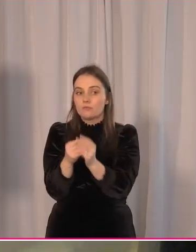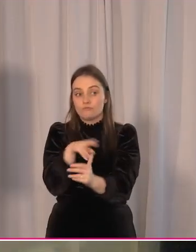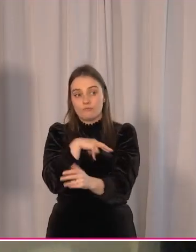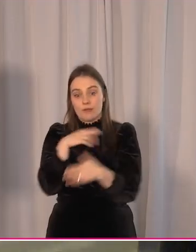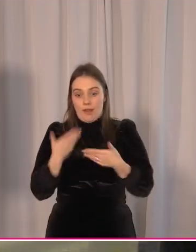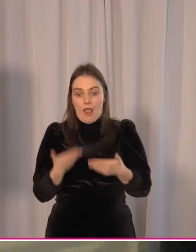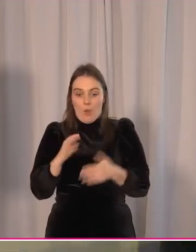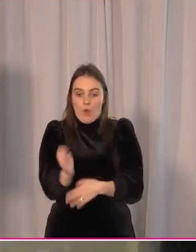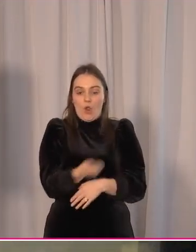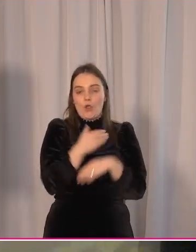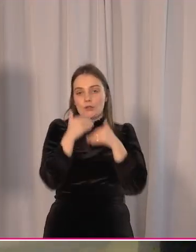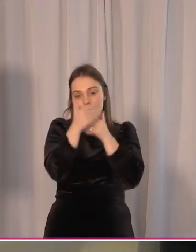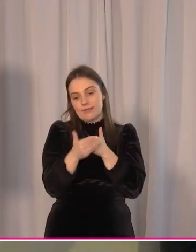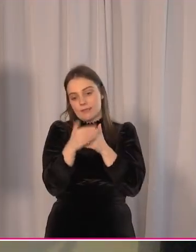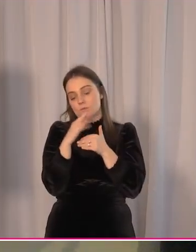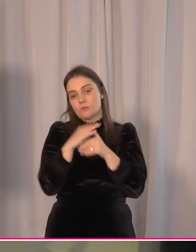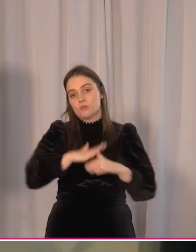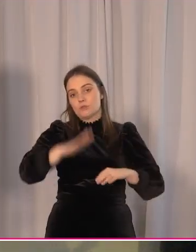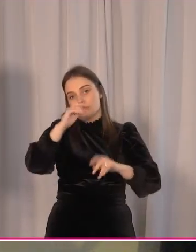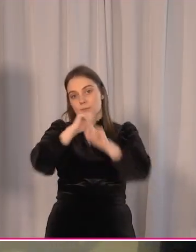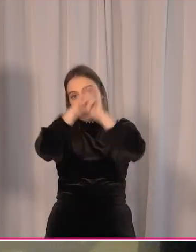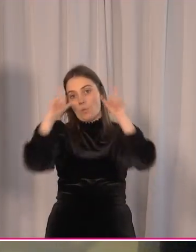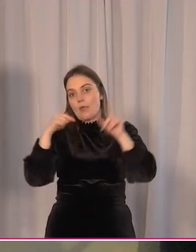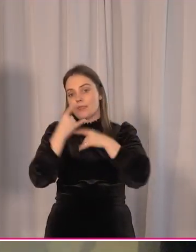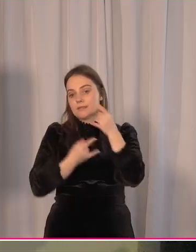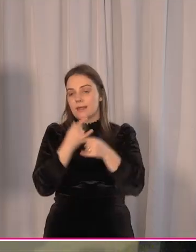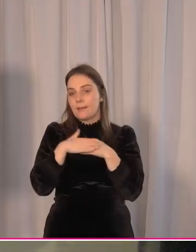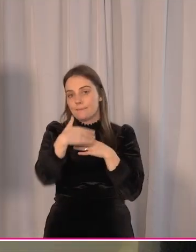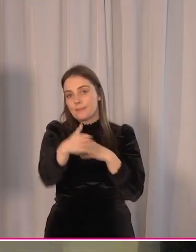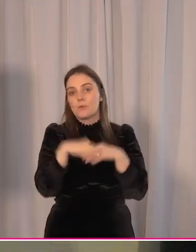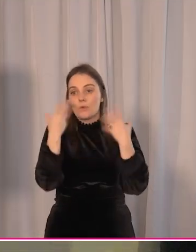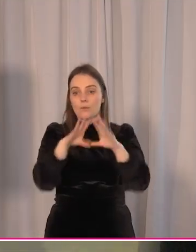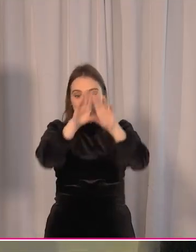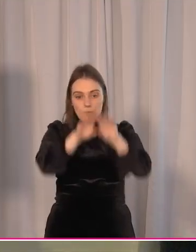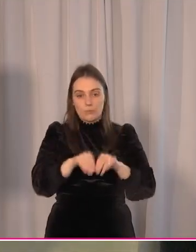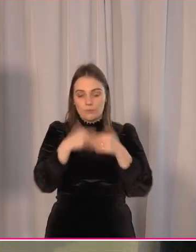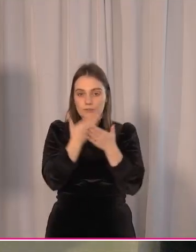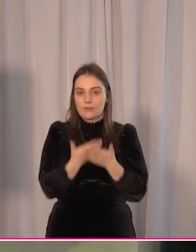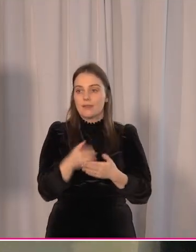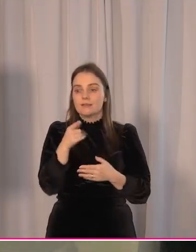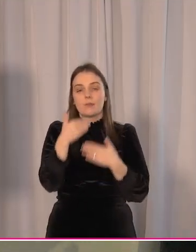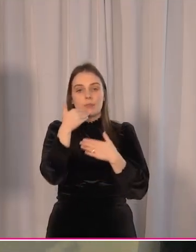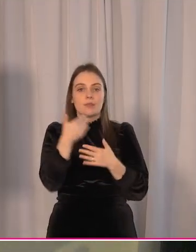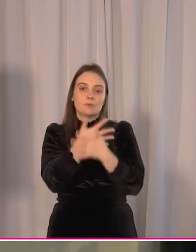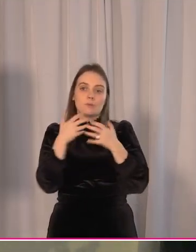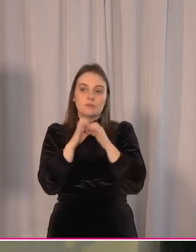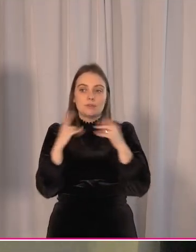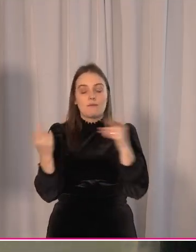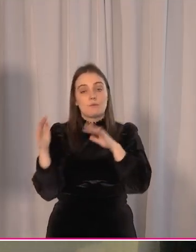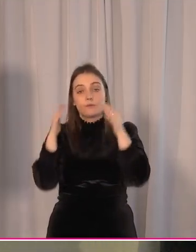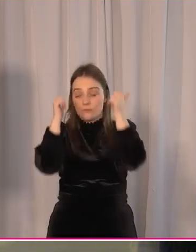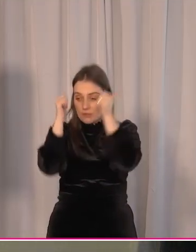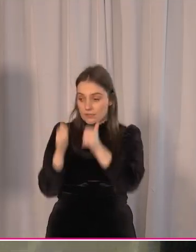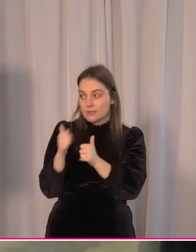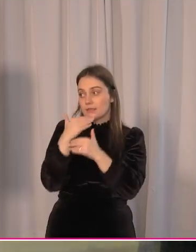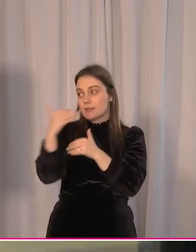at the early stages of that, but just to take that on board. I think we need to wrap up there now, and I just want to thank everybody for their attention and thank